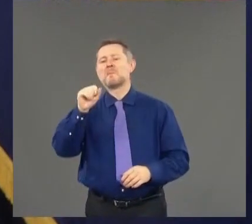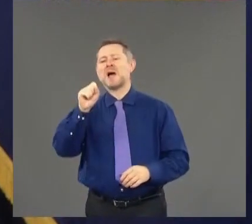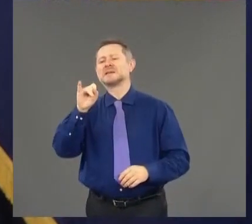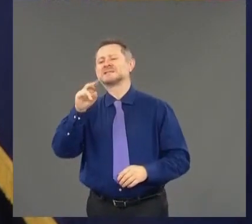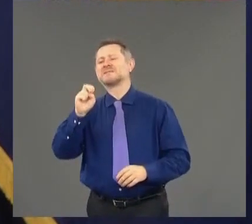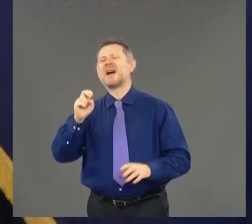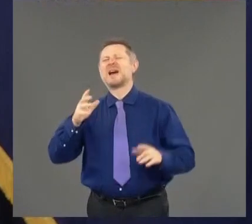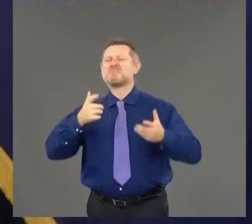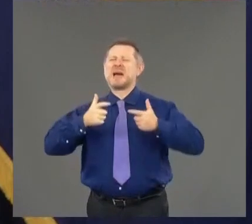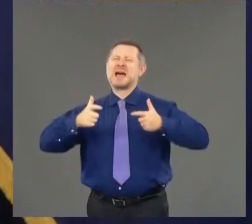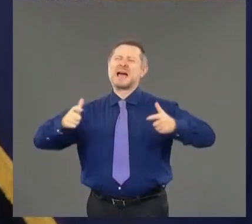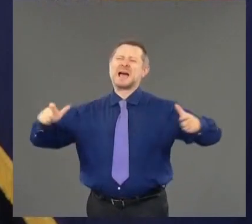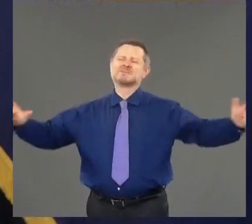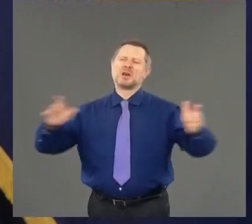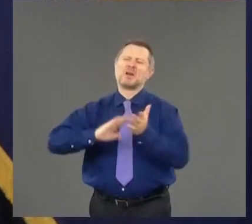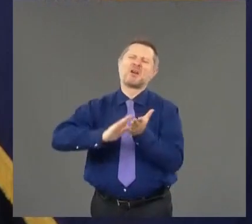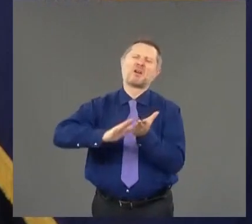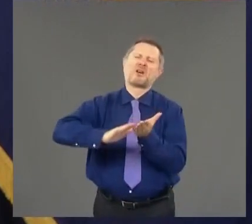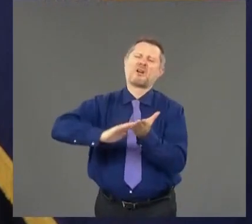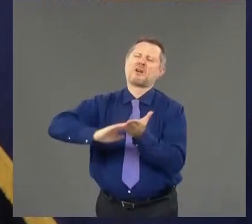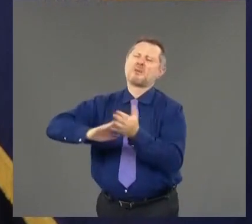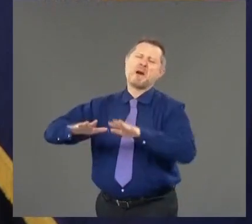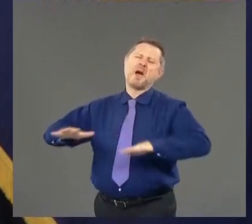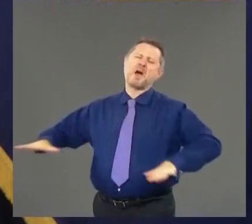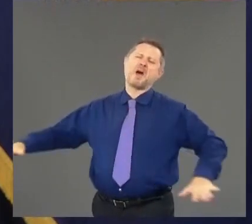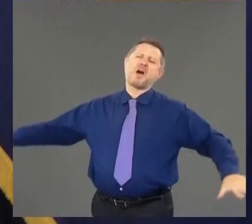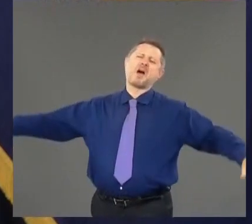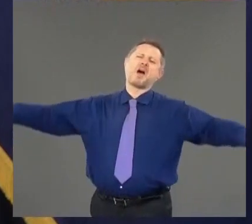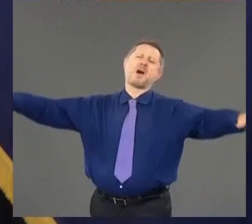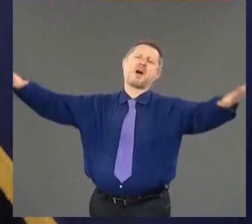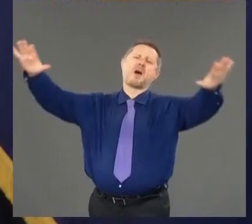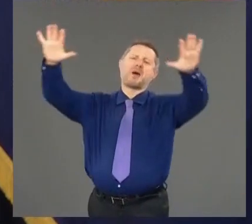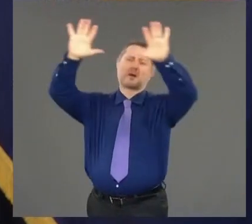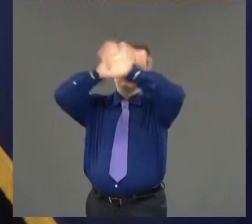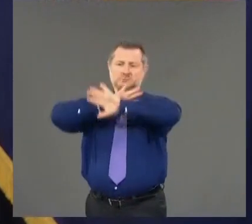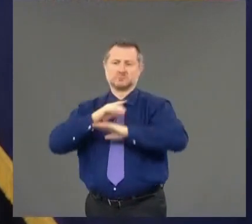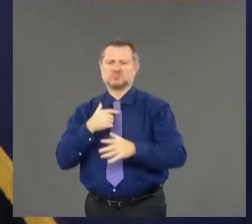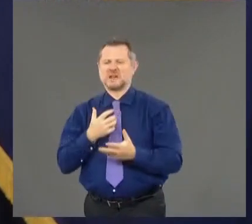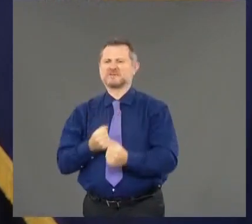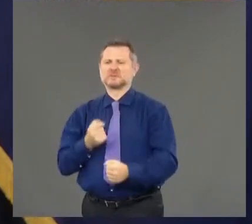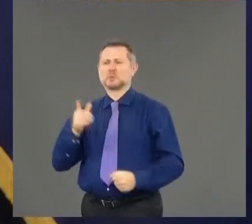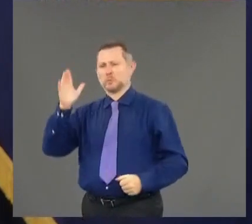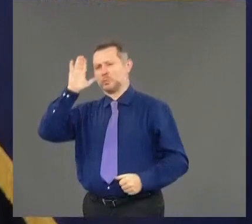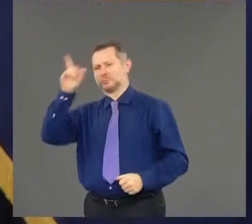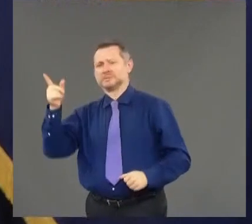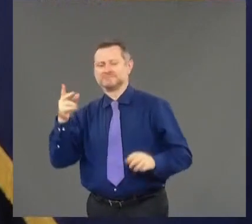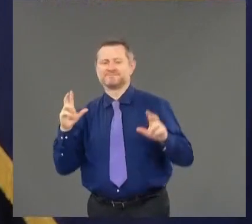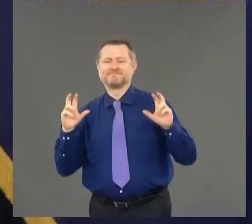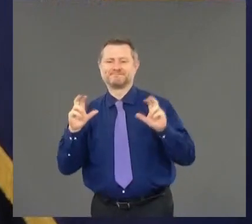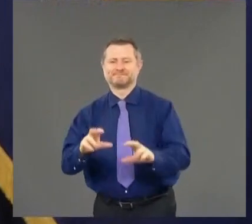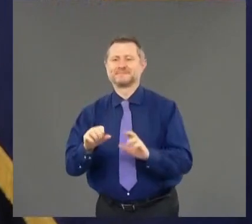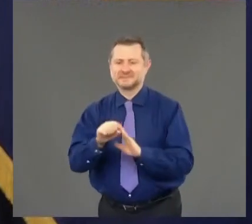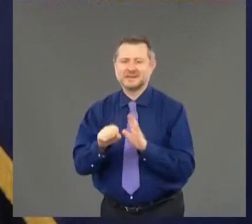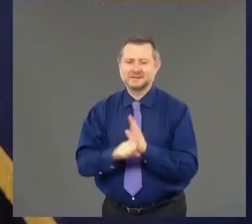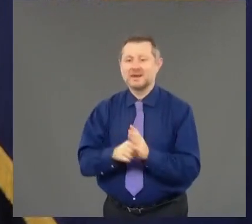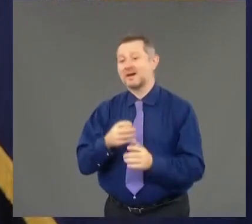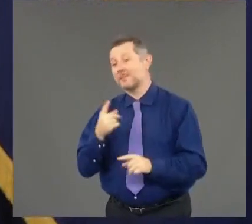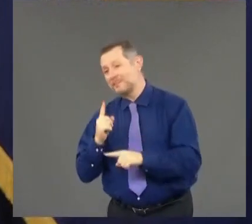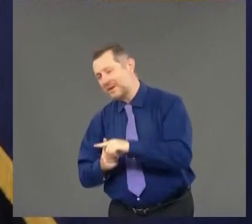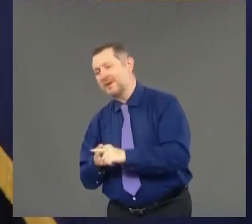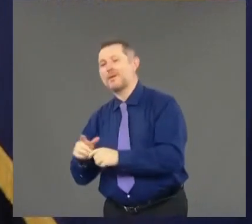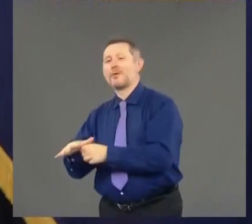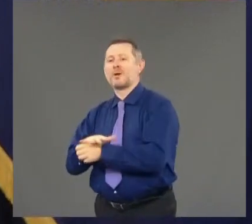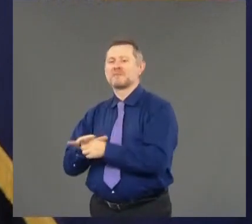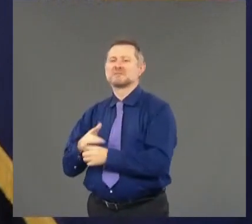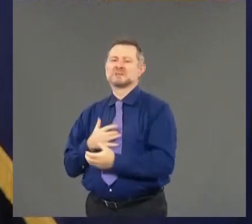economy. And that's why they're going to fund state and local governments. And my guess is they do it by the end of July if